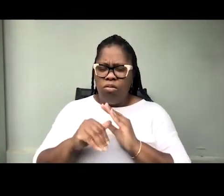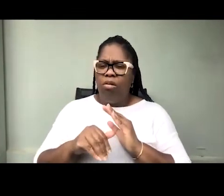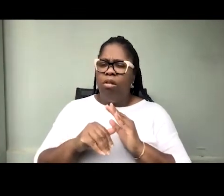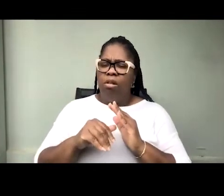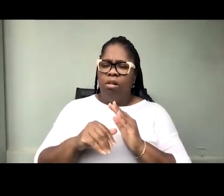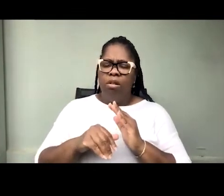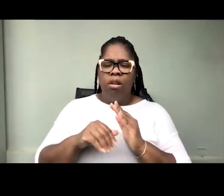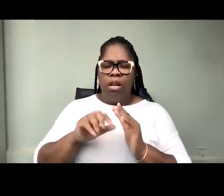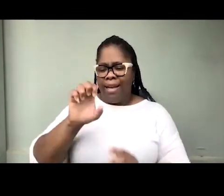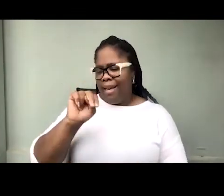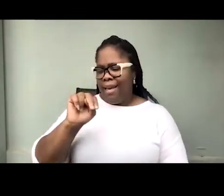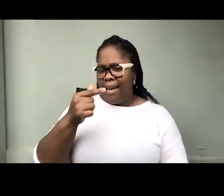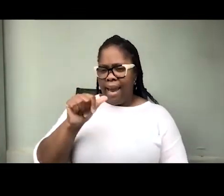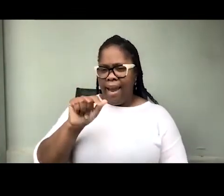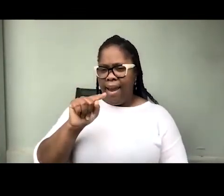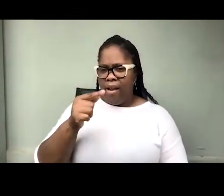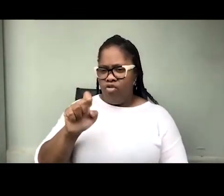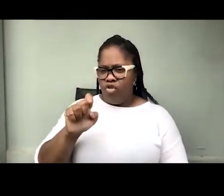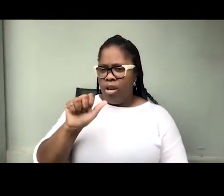us at